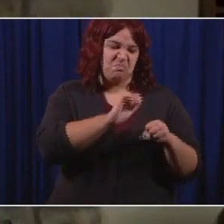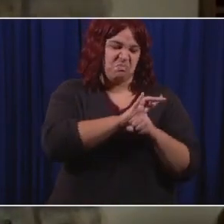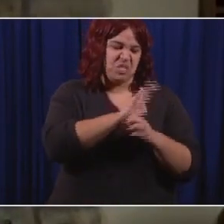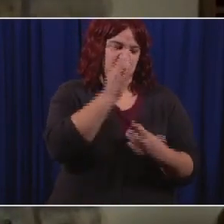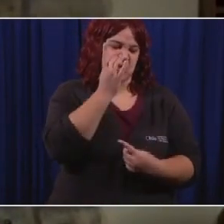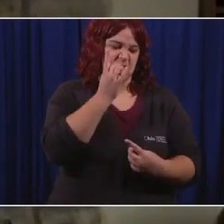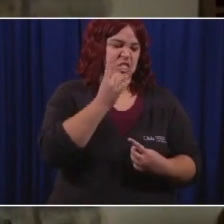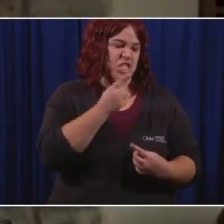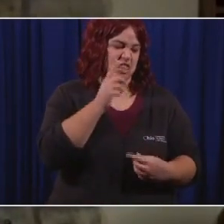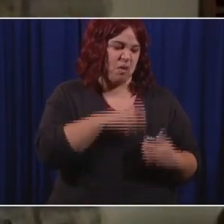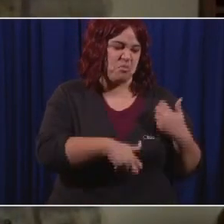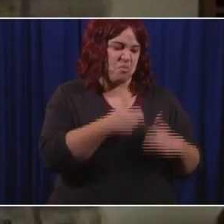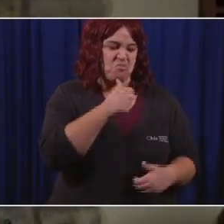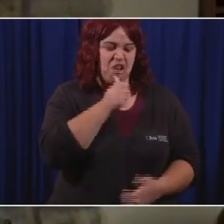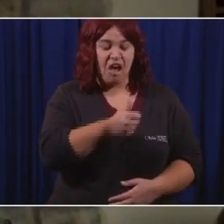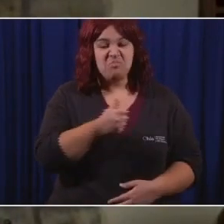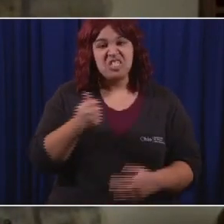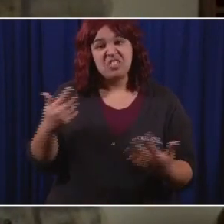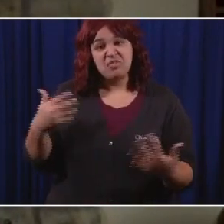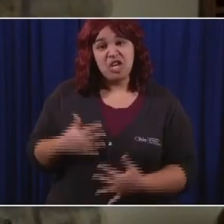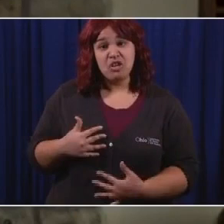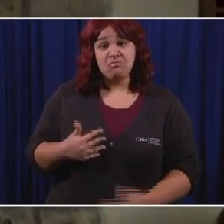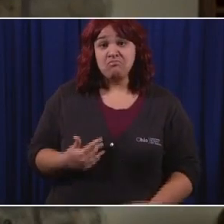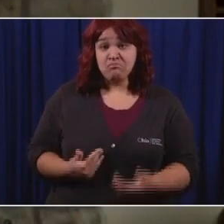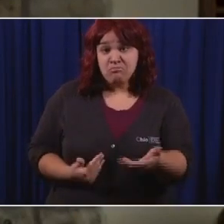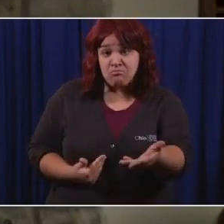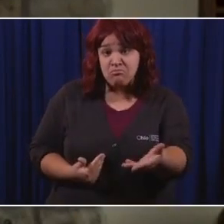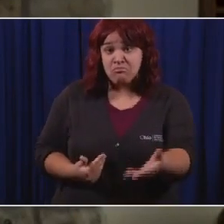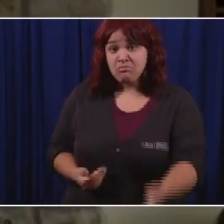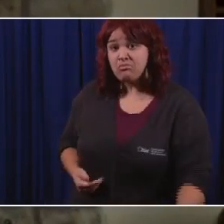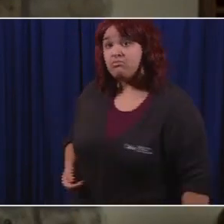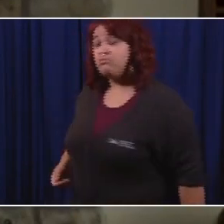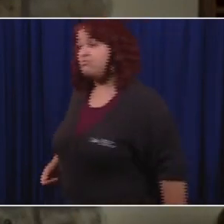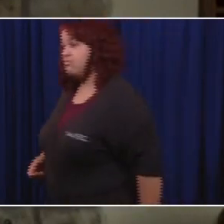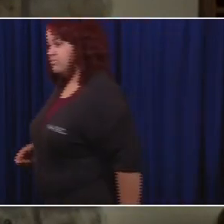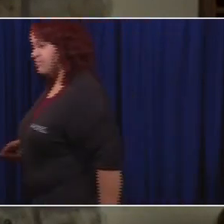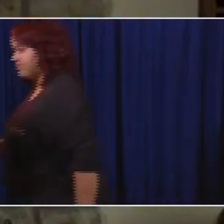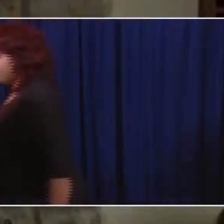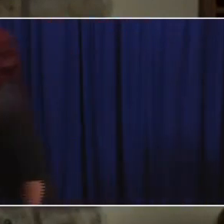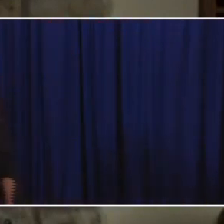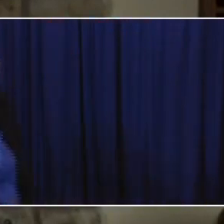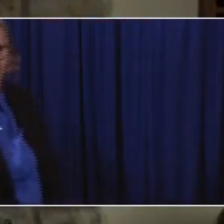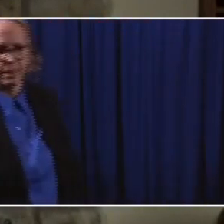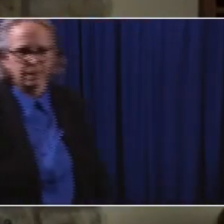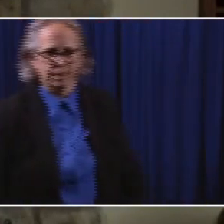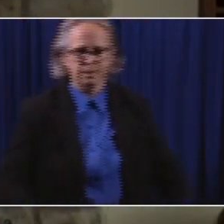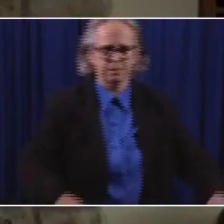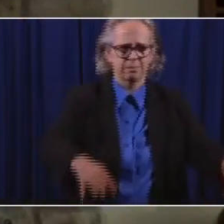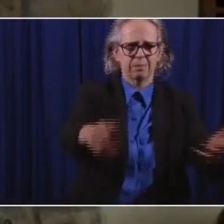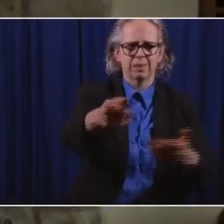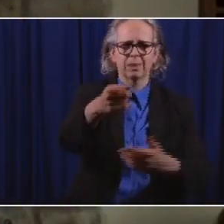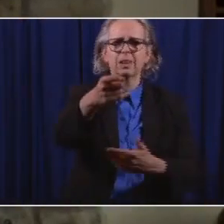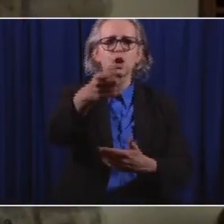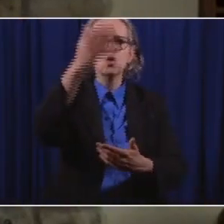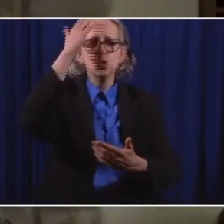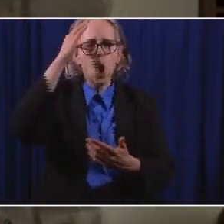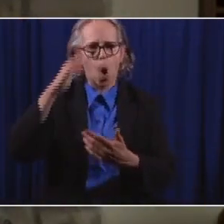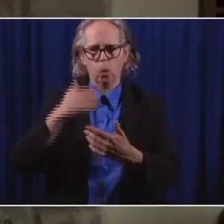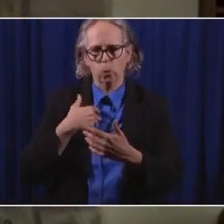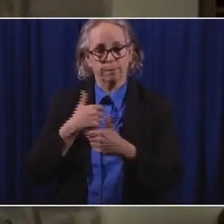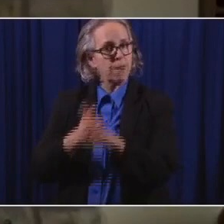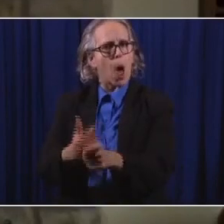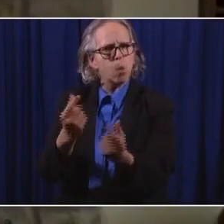facts. I mean, we know, and I'm going to ask Dr. Lofgren again to comment about what they're seeing in Cincinnati,